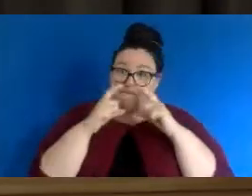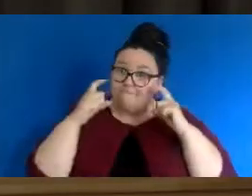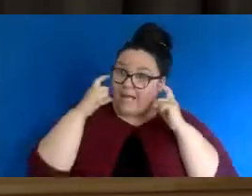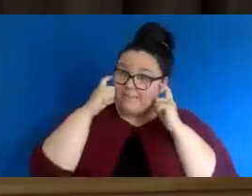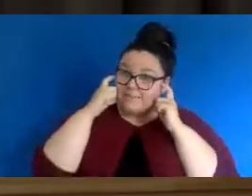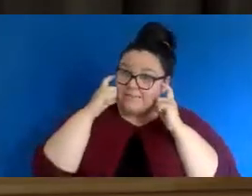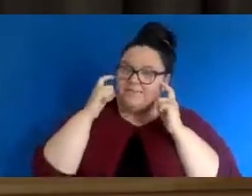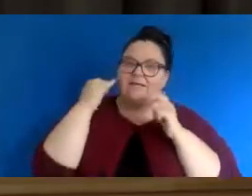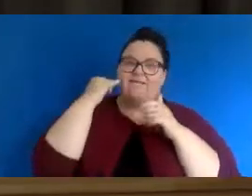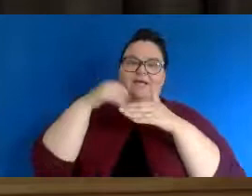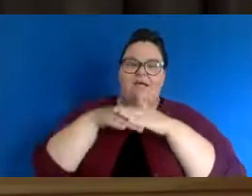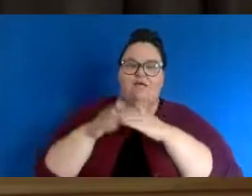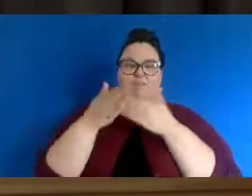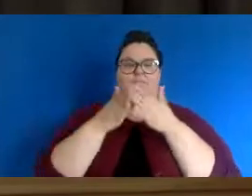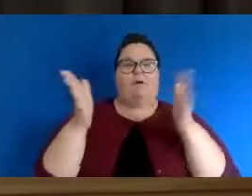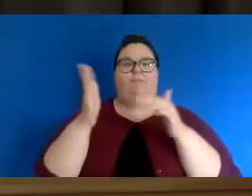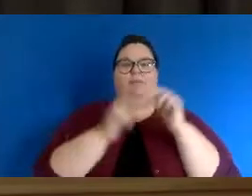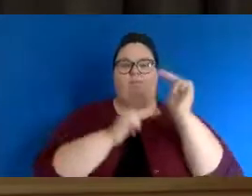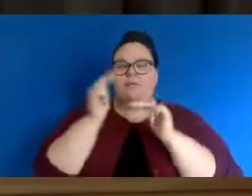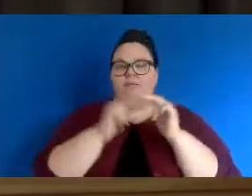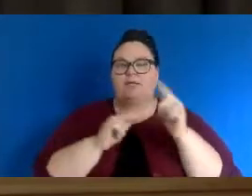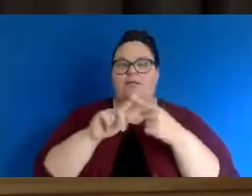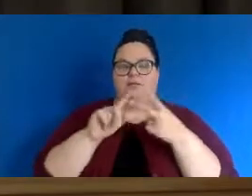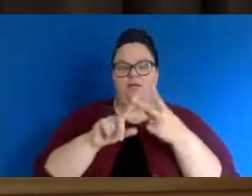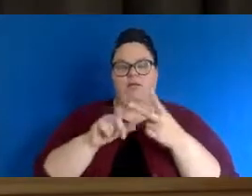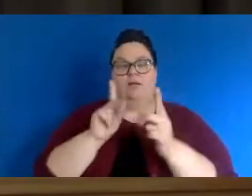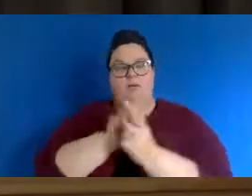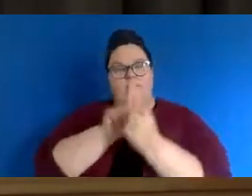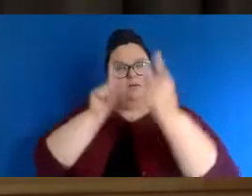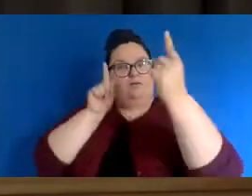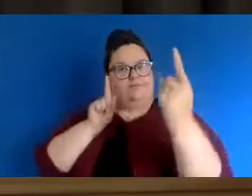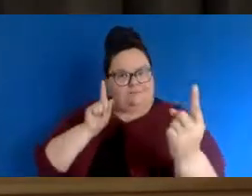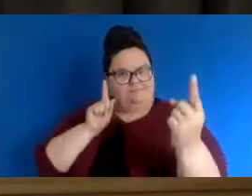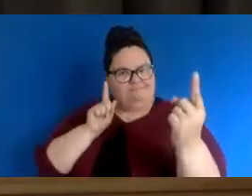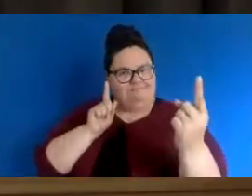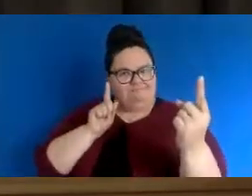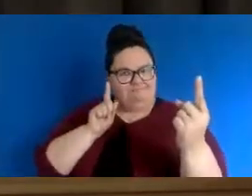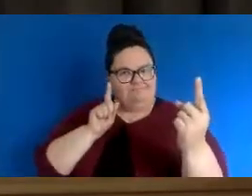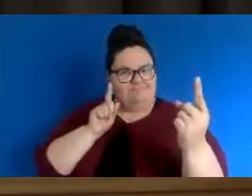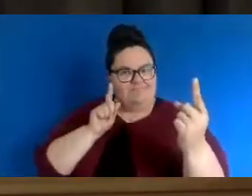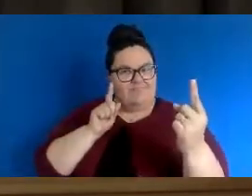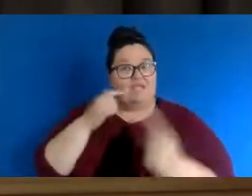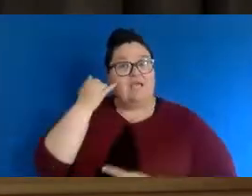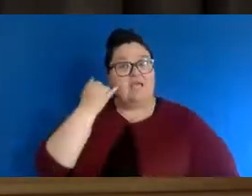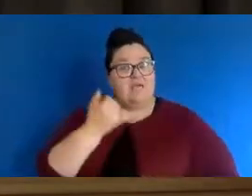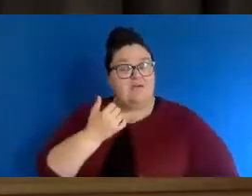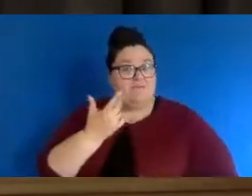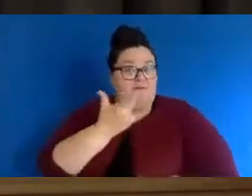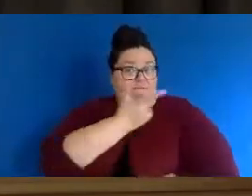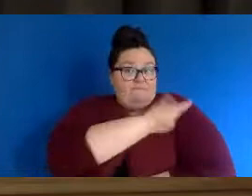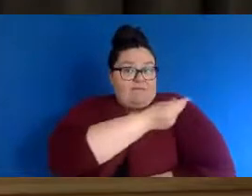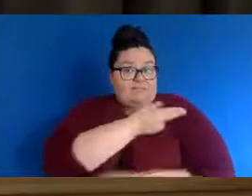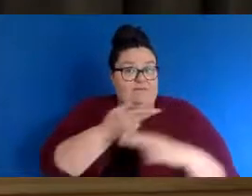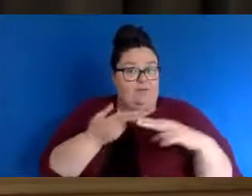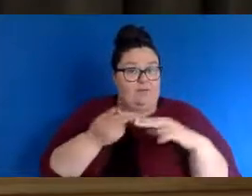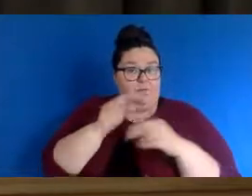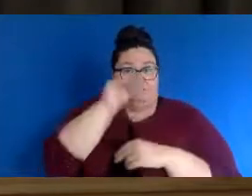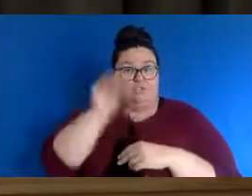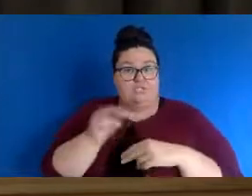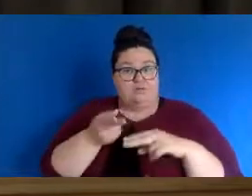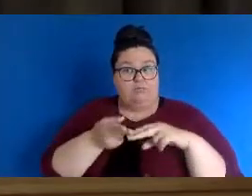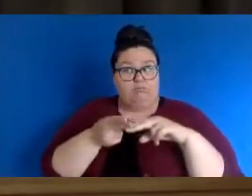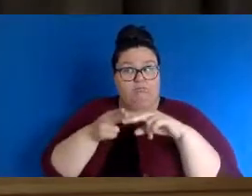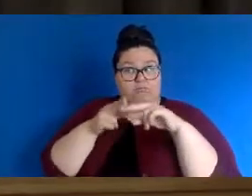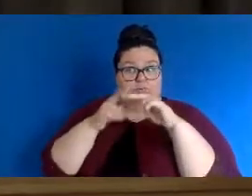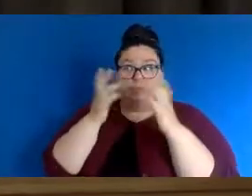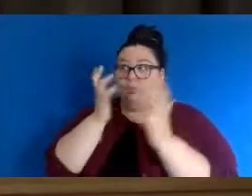indoor public spaces and physically distance from each other. If our vaccination rate continued to rise at such an impressive